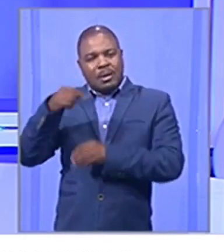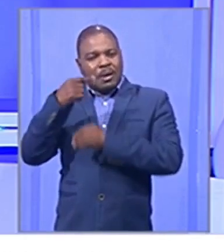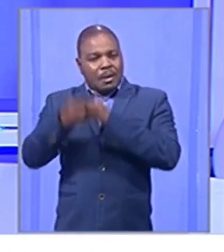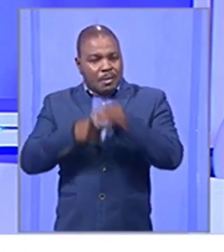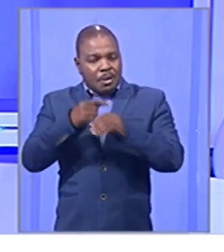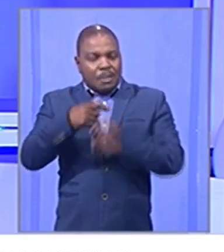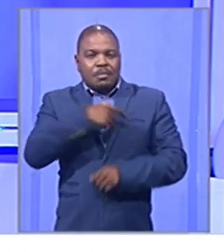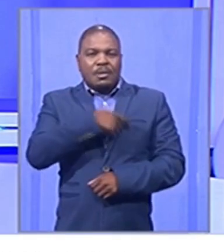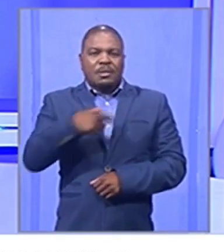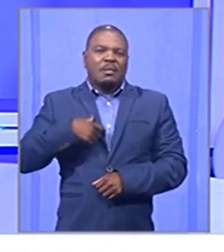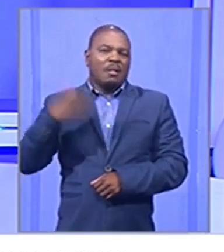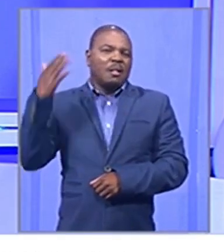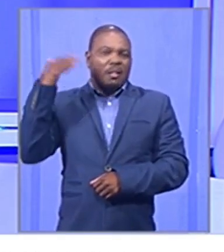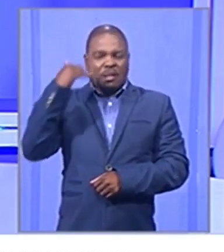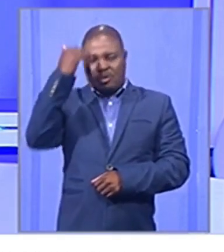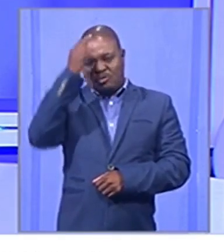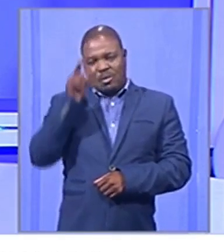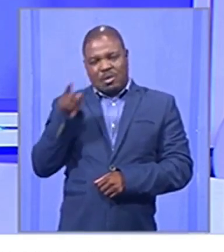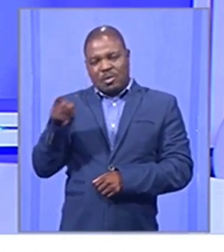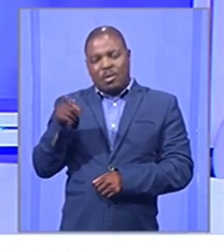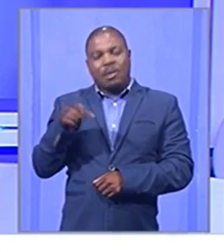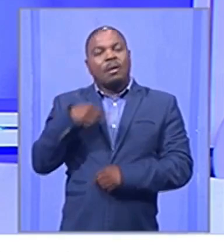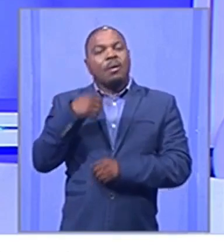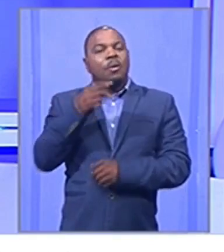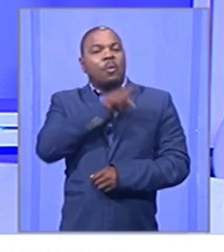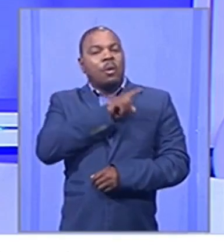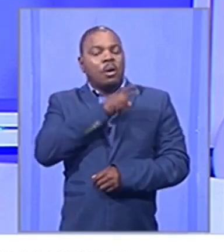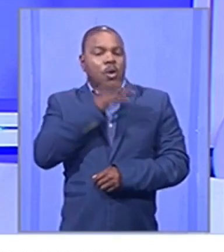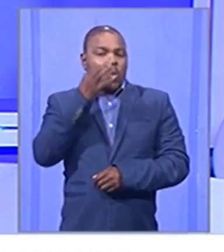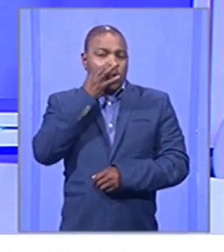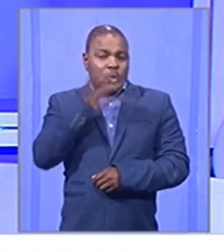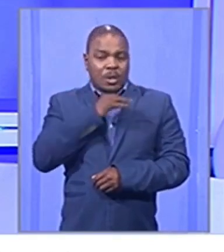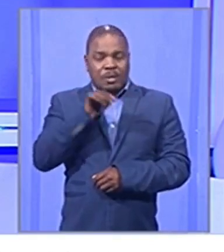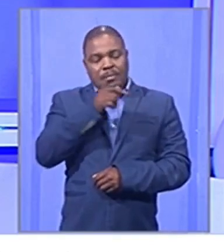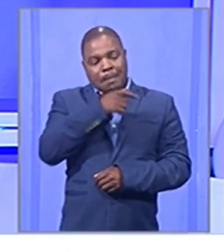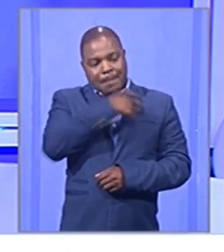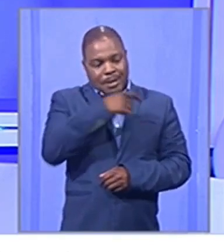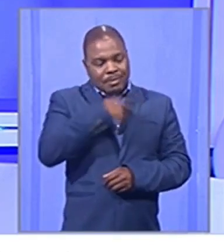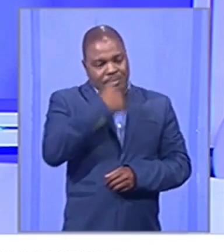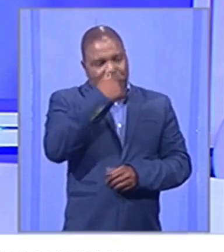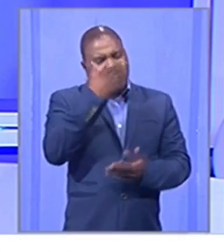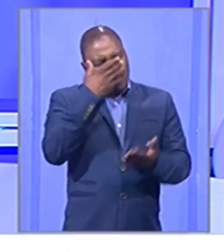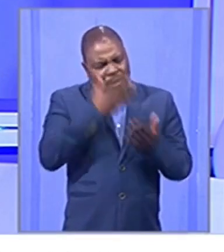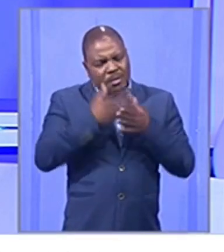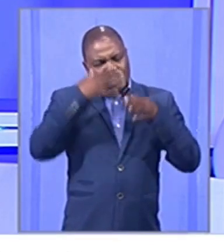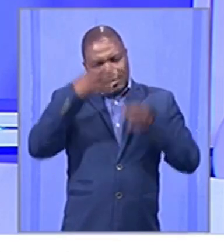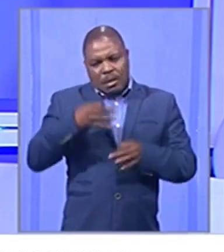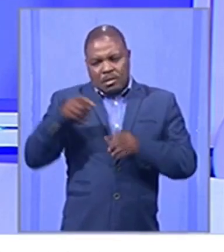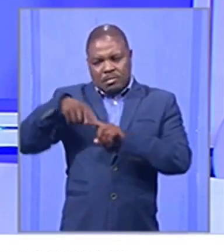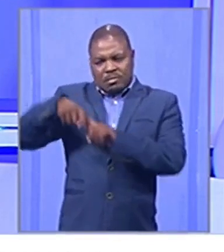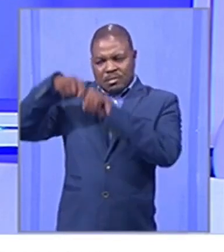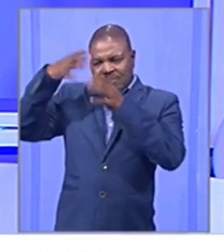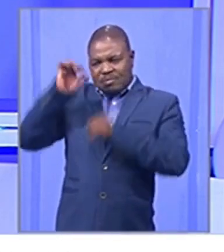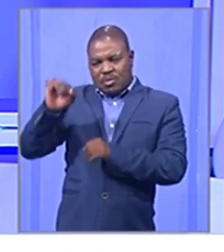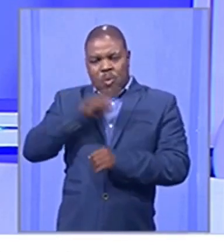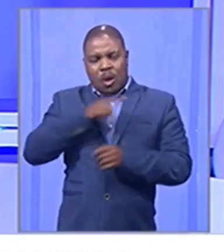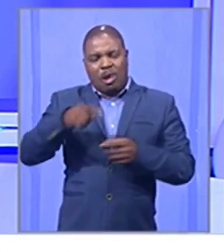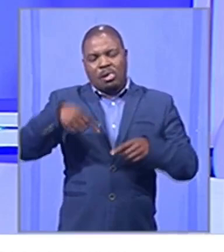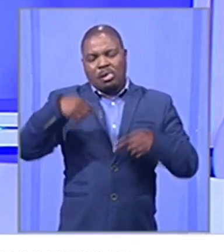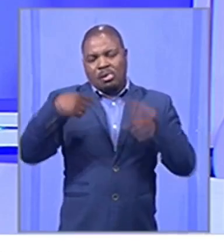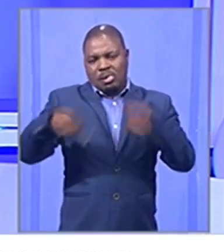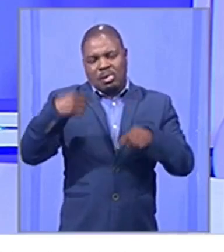ga moporesidente wa pele Jacob Zuma a re moporesidente a ka khutlisa morero ono go tila dikhudego tse dingwe